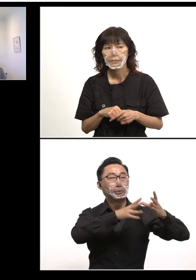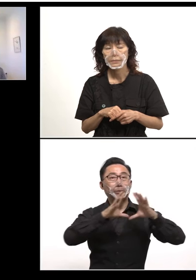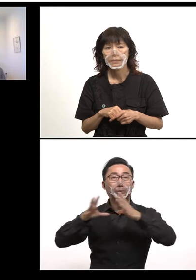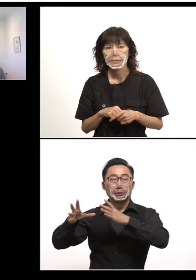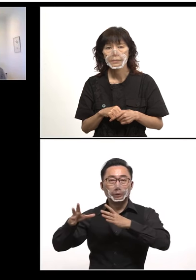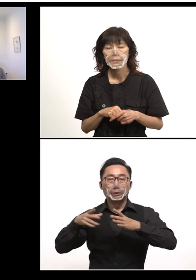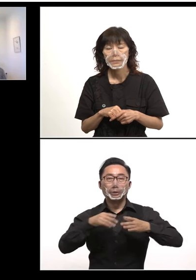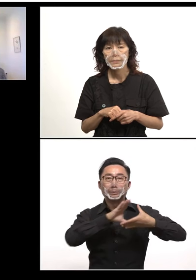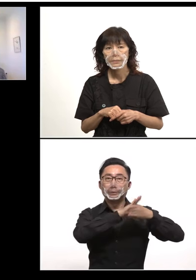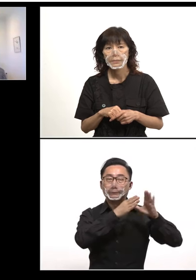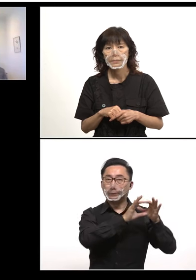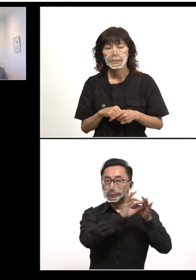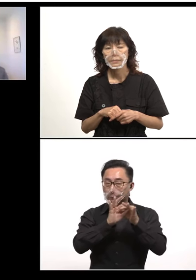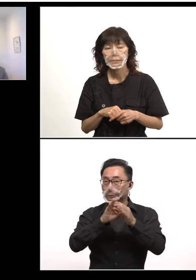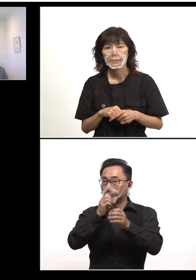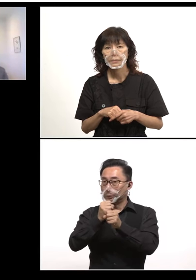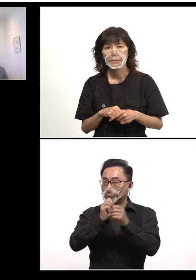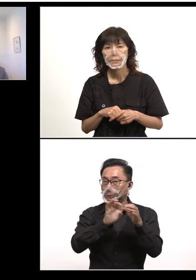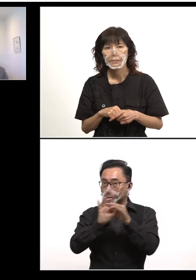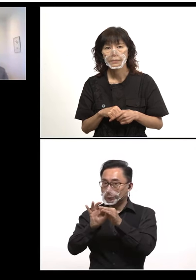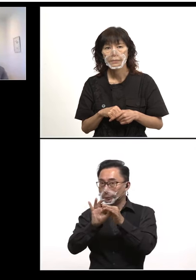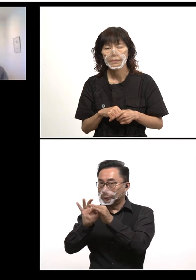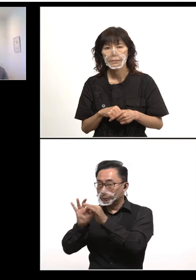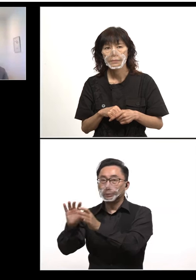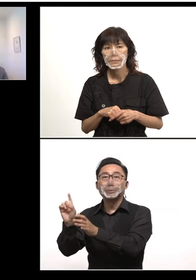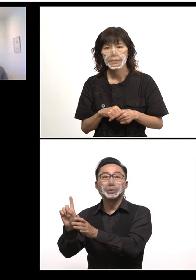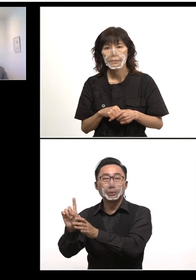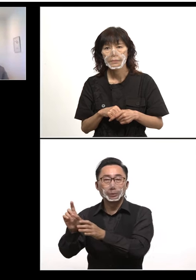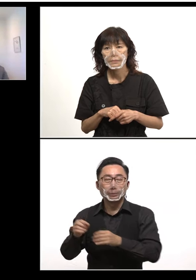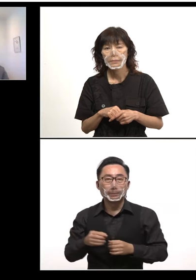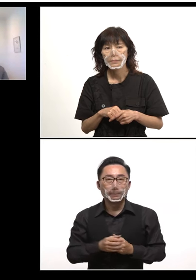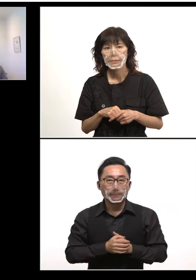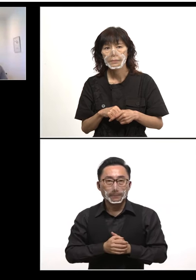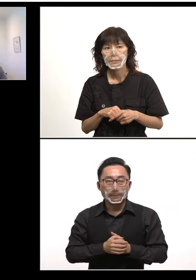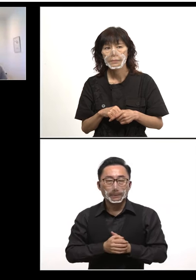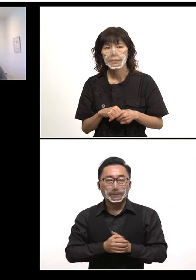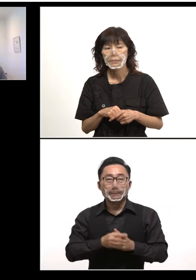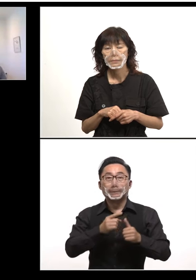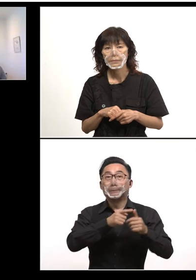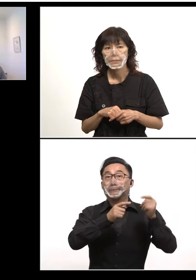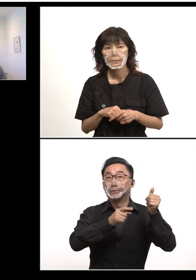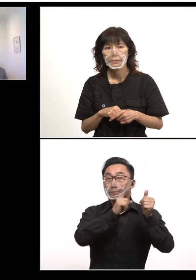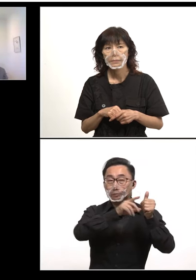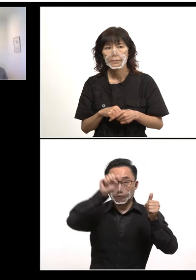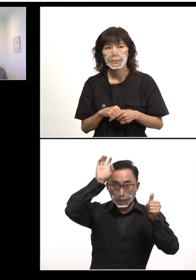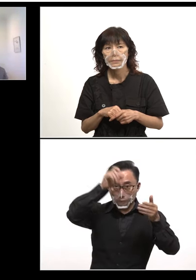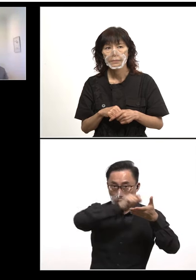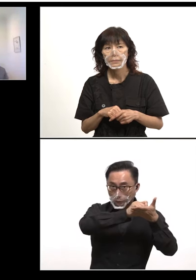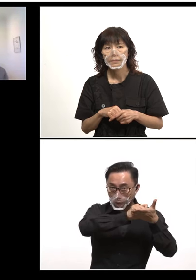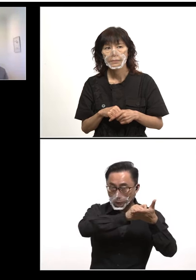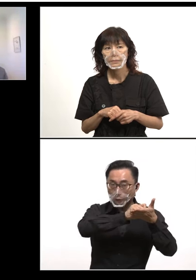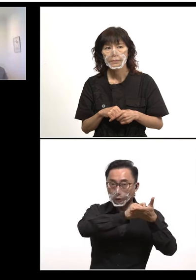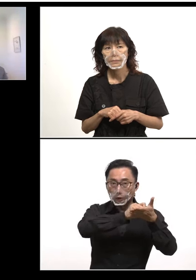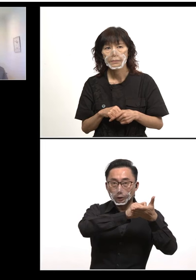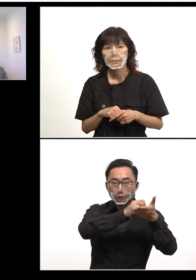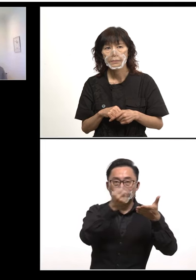it can kind of create blocks to inclusive and accessible cultures. For example, if